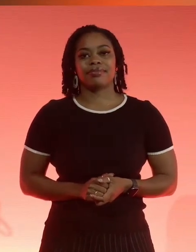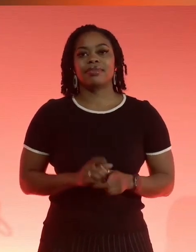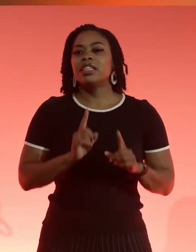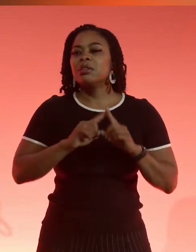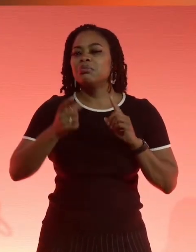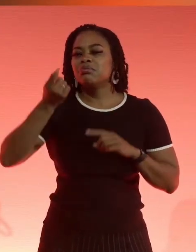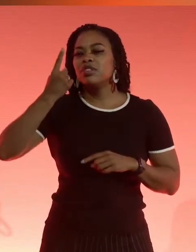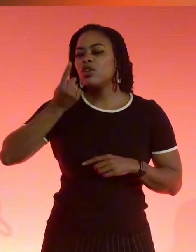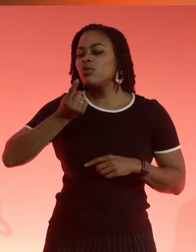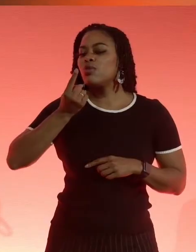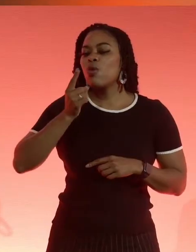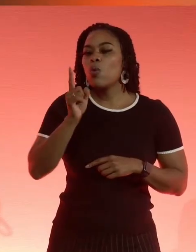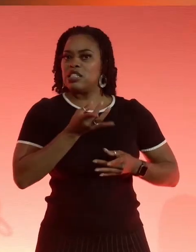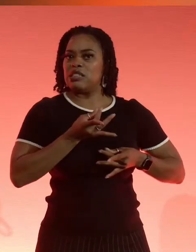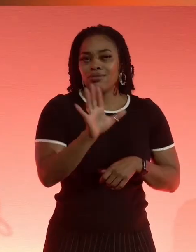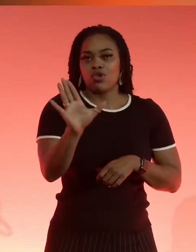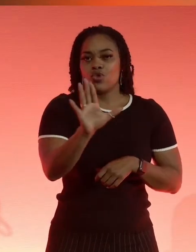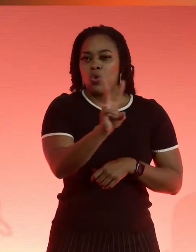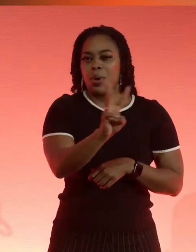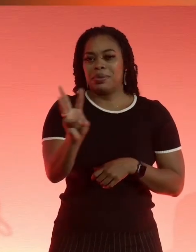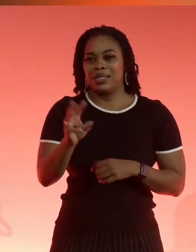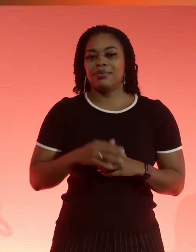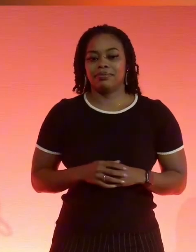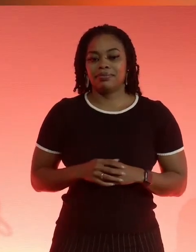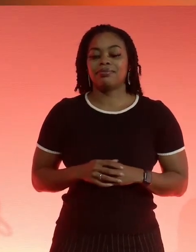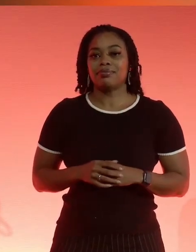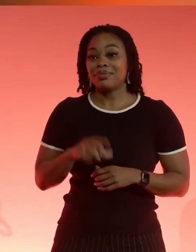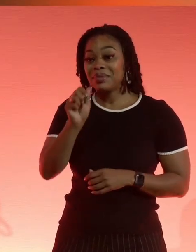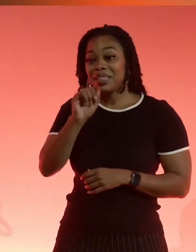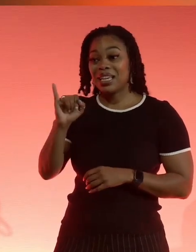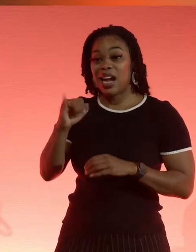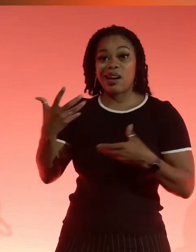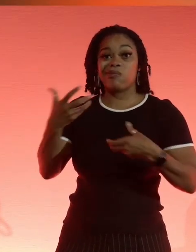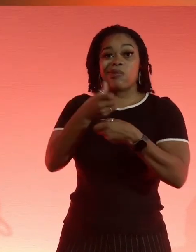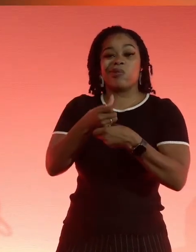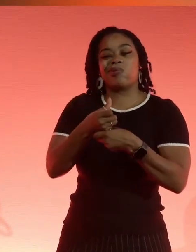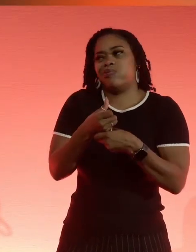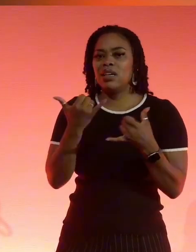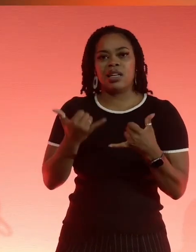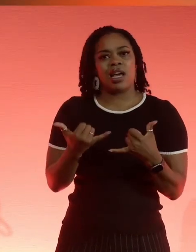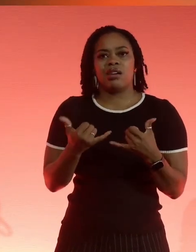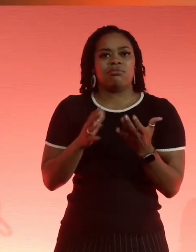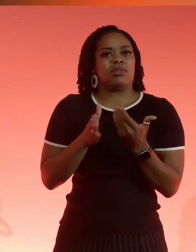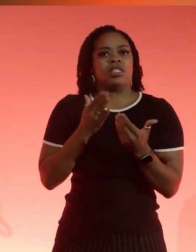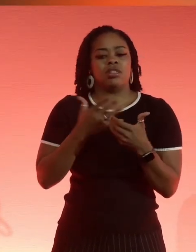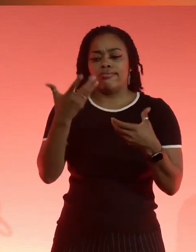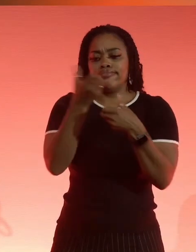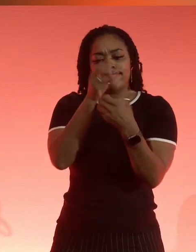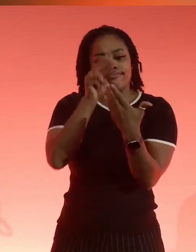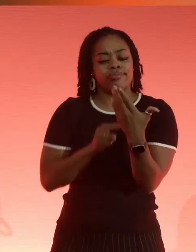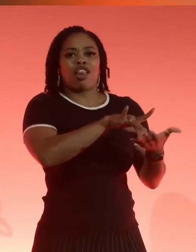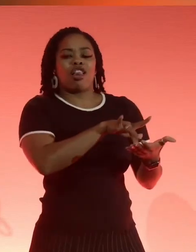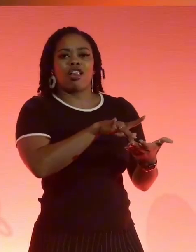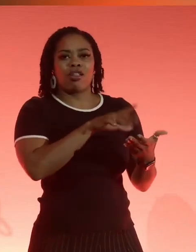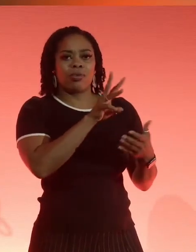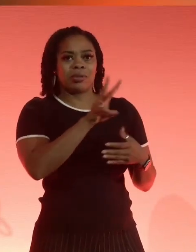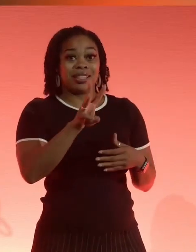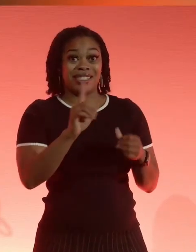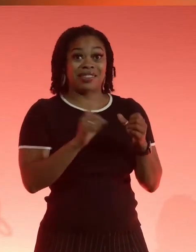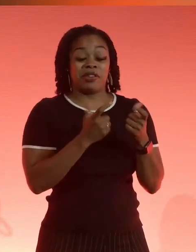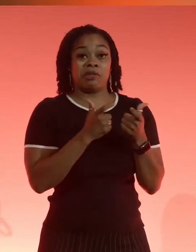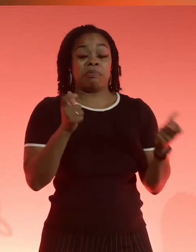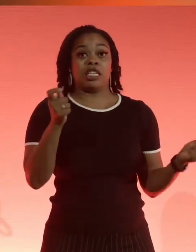they're not spending as much time? Your AI overviews have made sure of that. That's the first big shift. And the